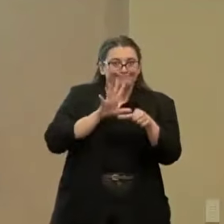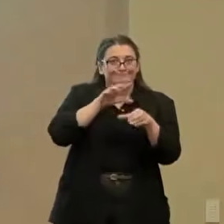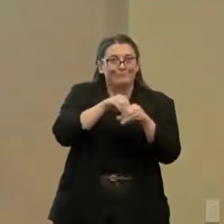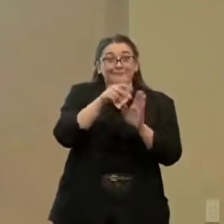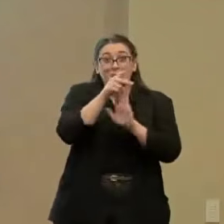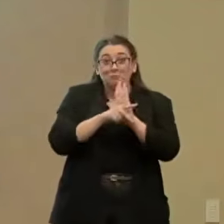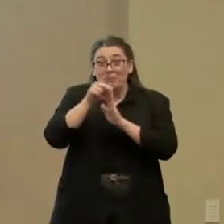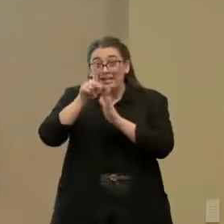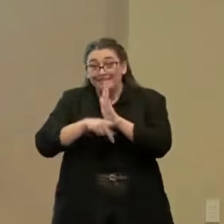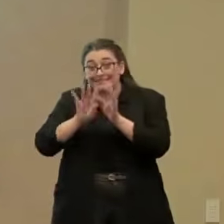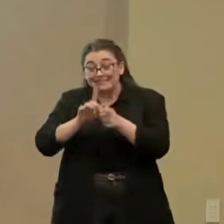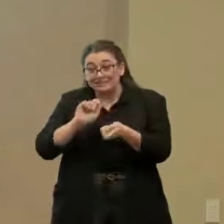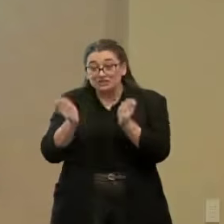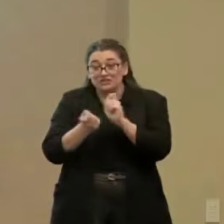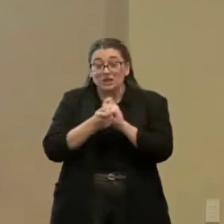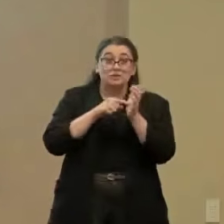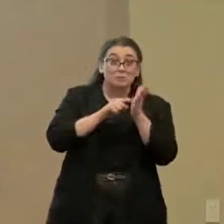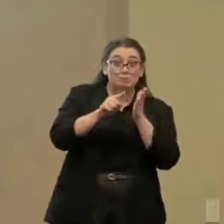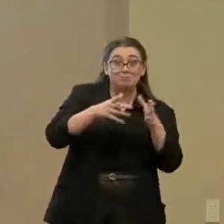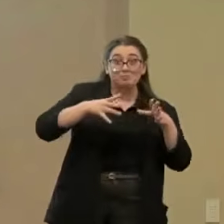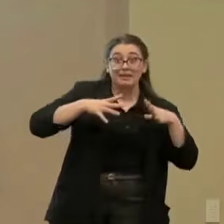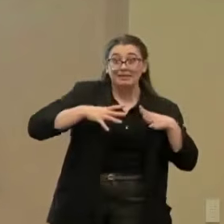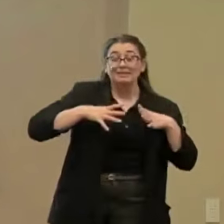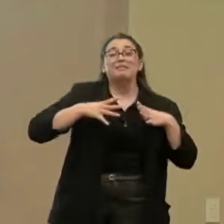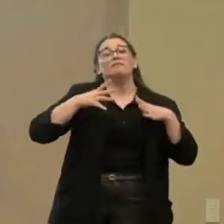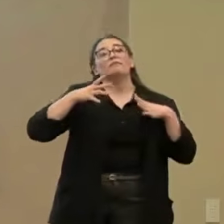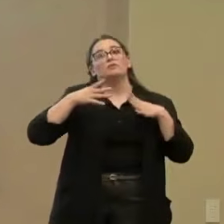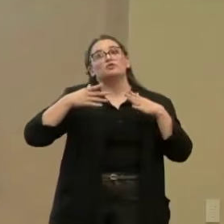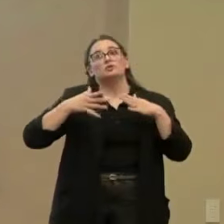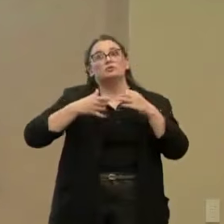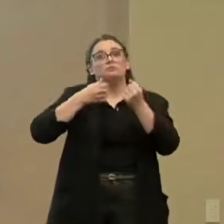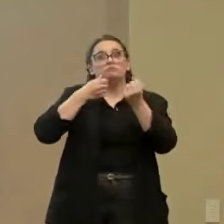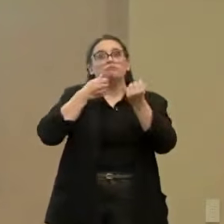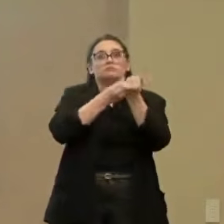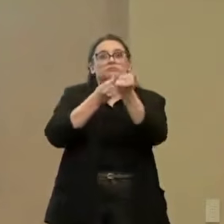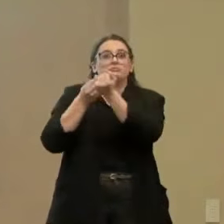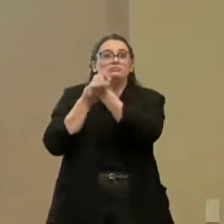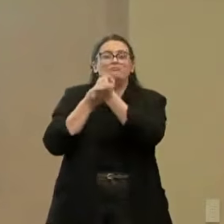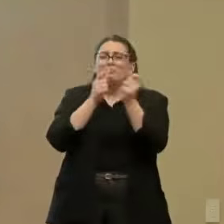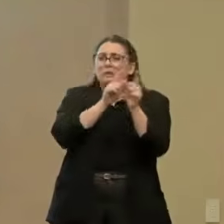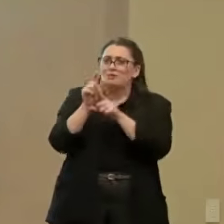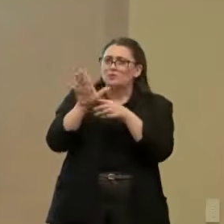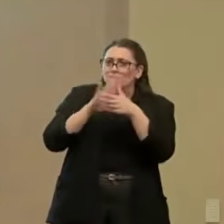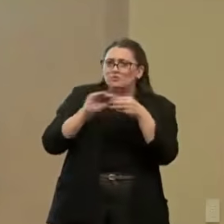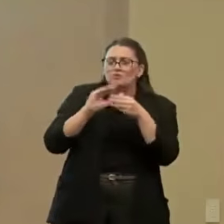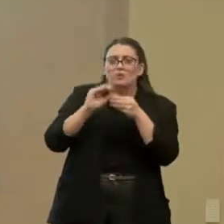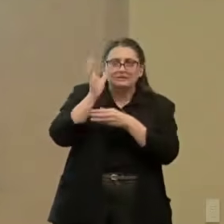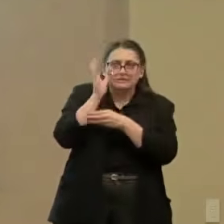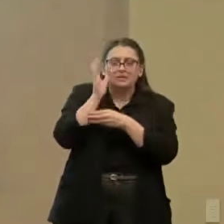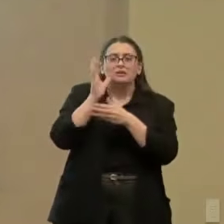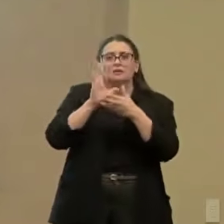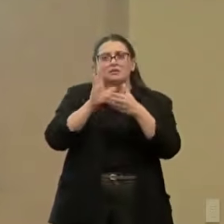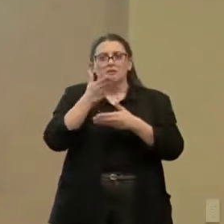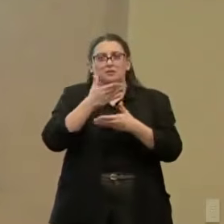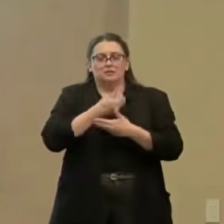and fighting for paid leave is a great thing, but also sharing your stories and helping other people feel like they're